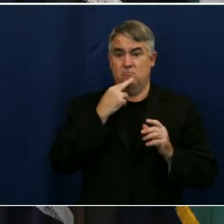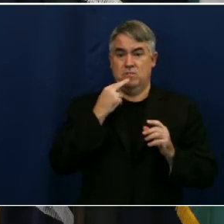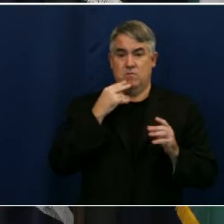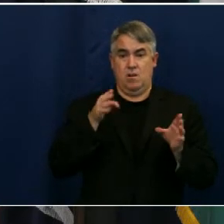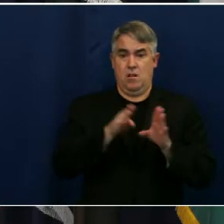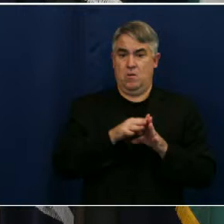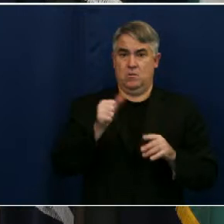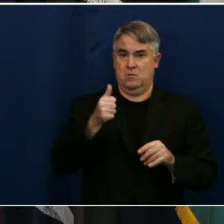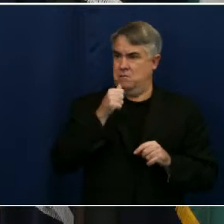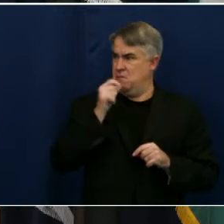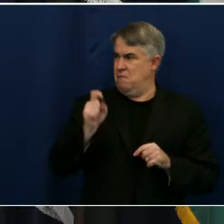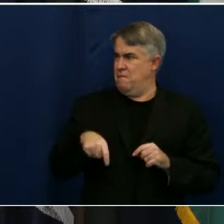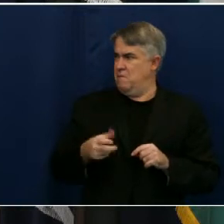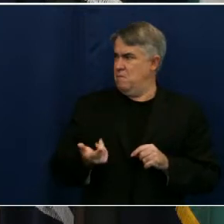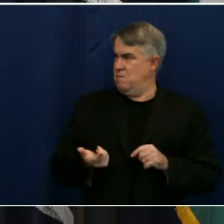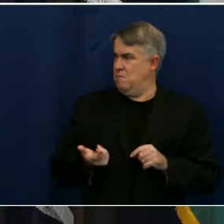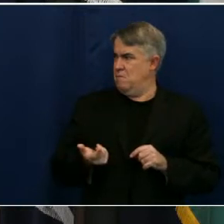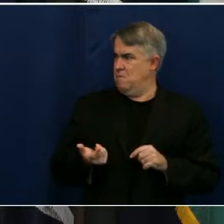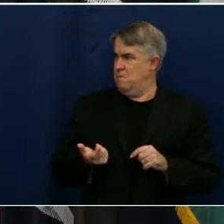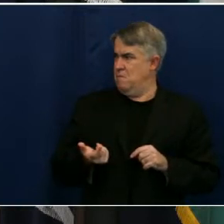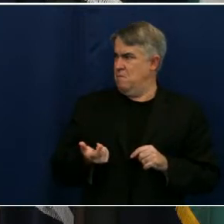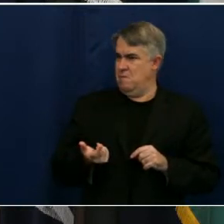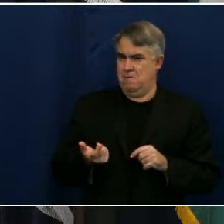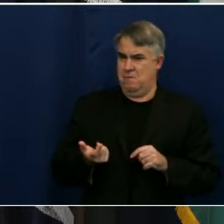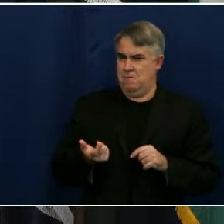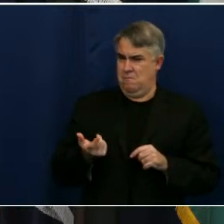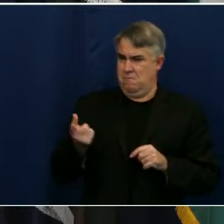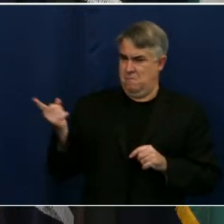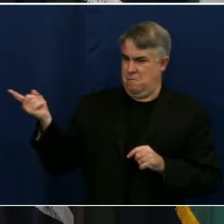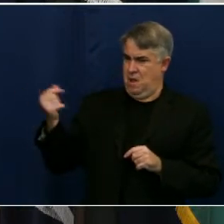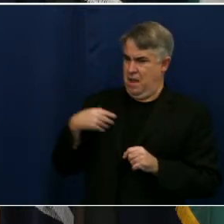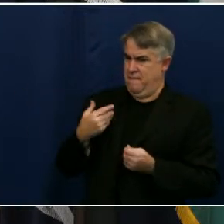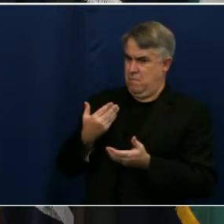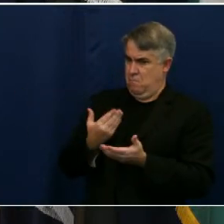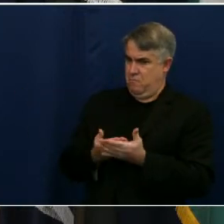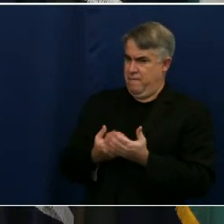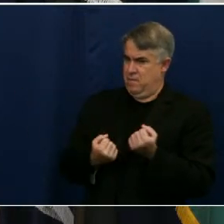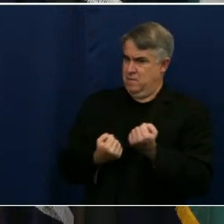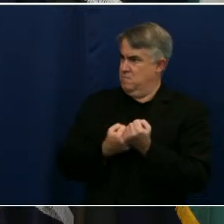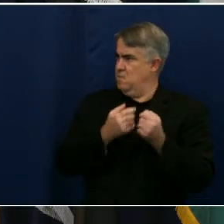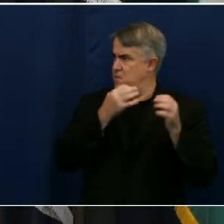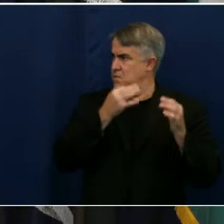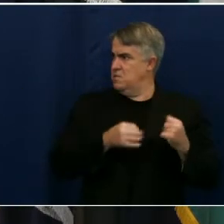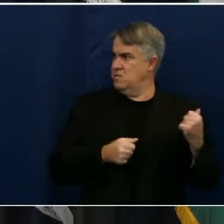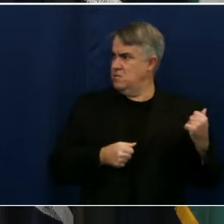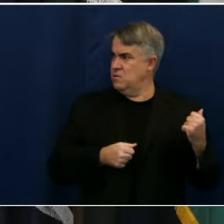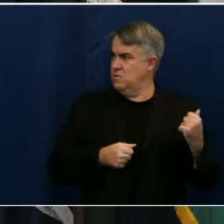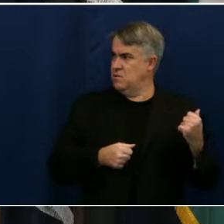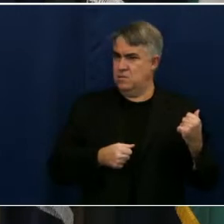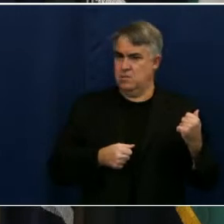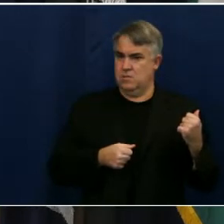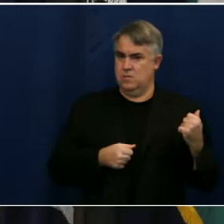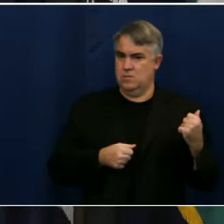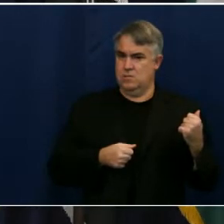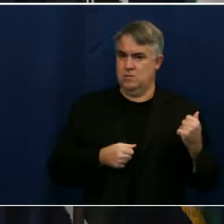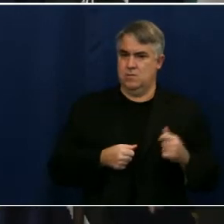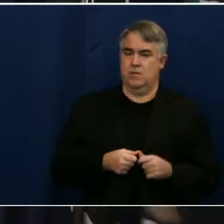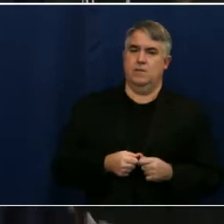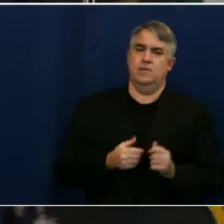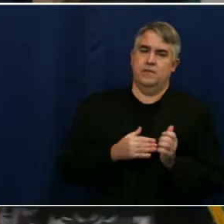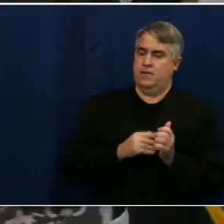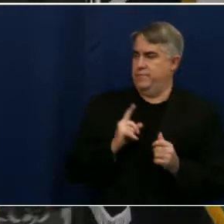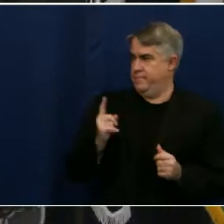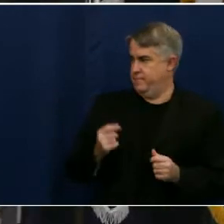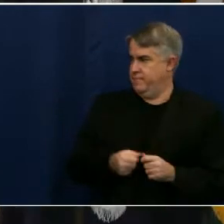being lifted, then what is the science and data that supports that decision? Thank you. Dr. Wooten will address that.